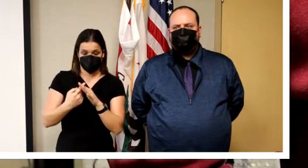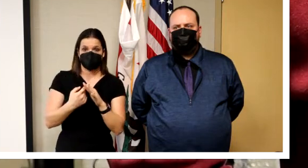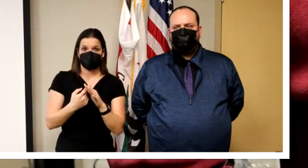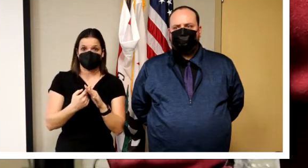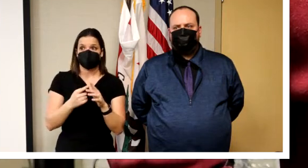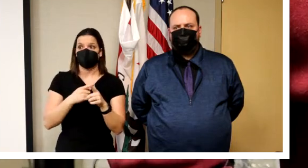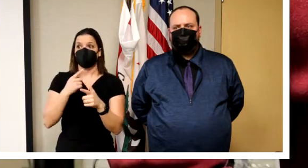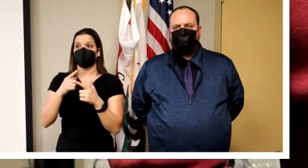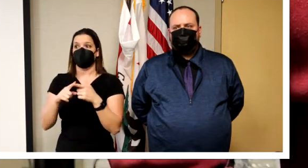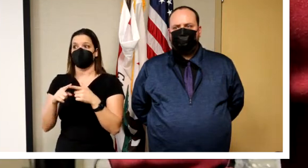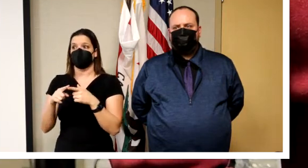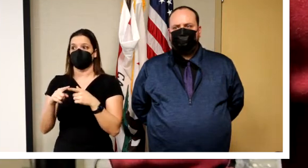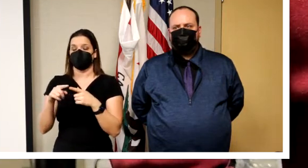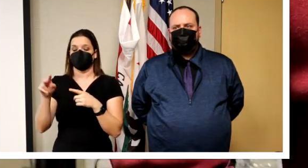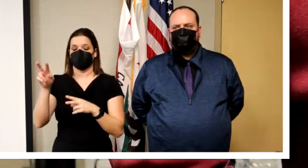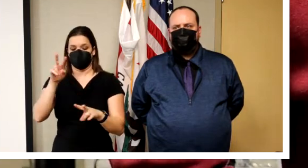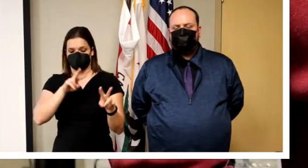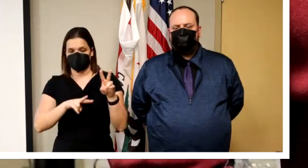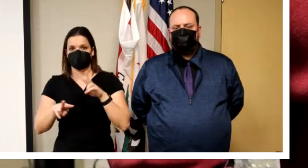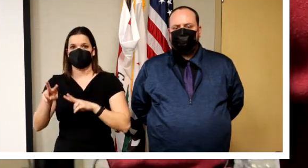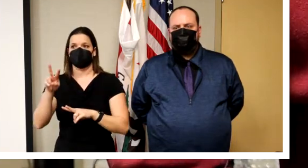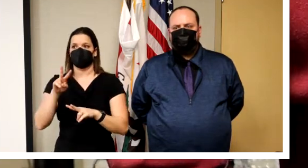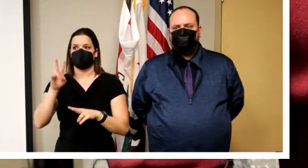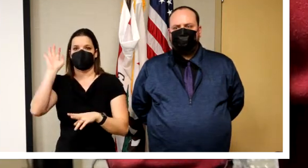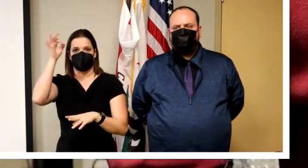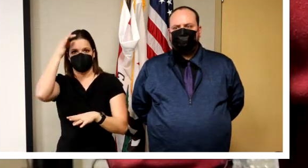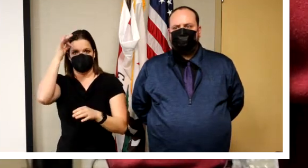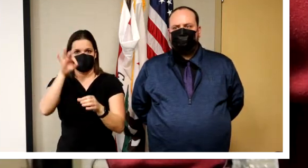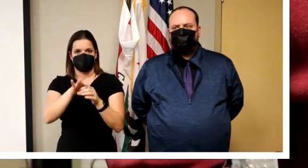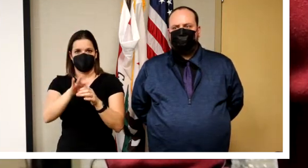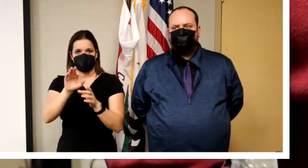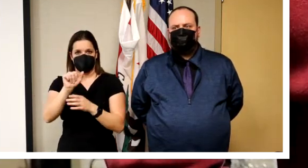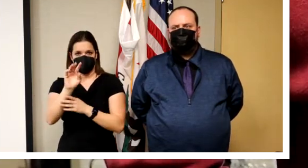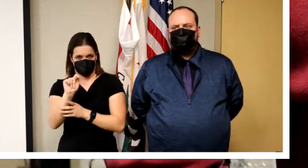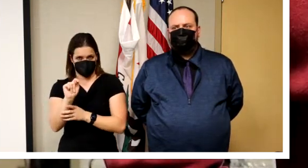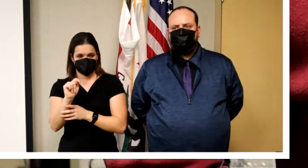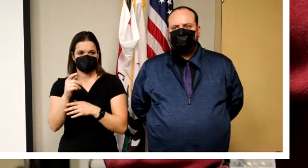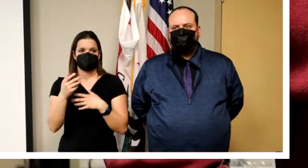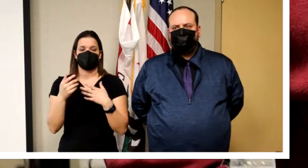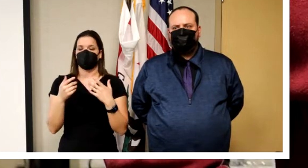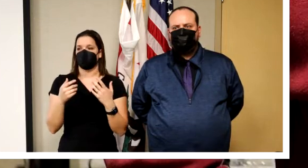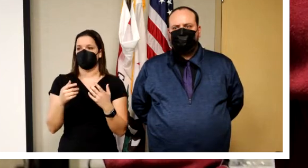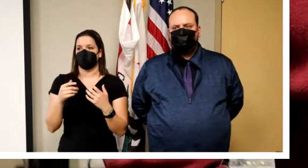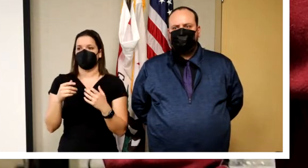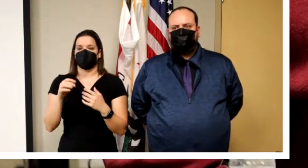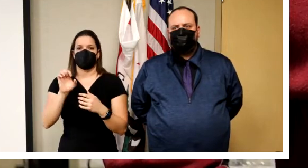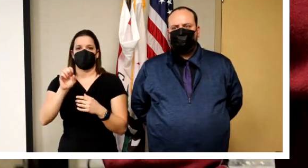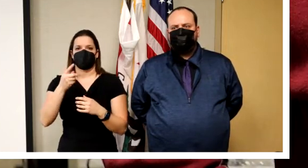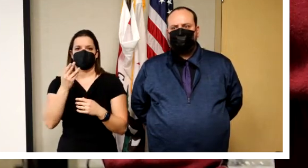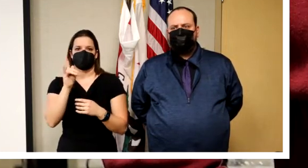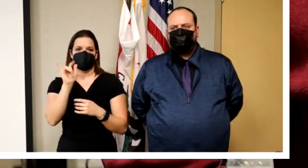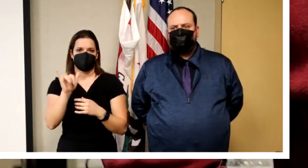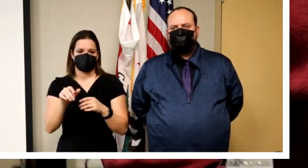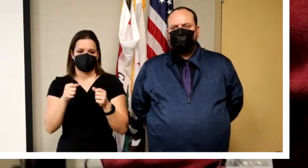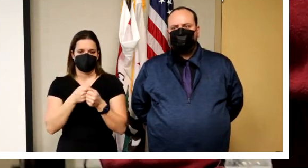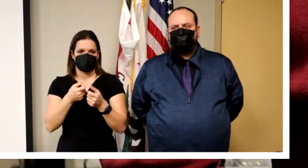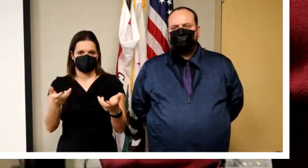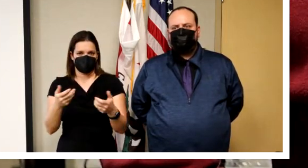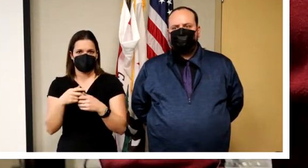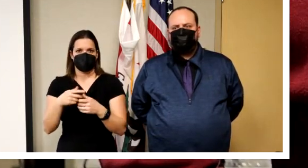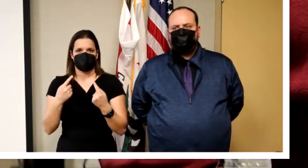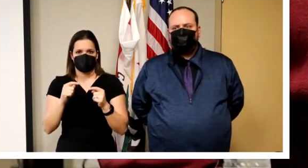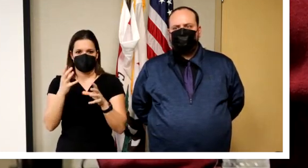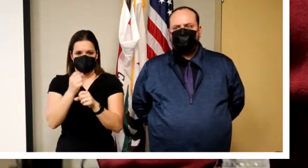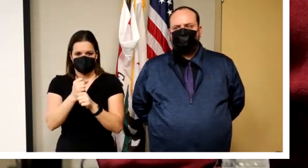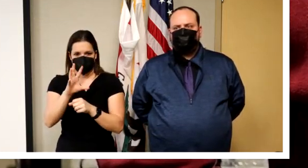point. Then you're going to look at the Federal Voting Act and the ethnicity distribution and trying to get